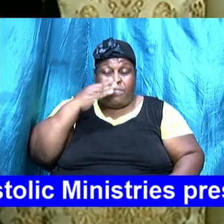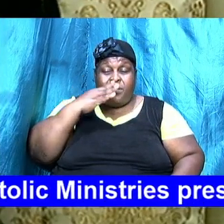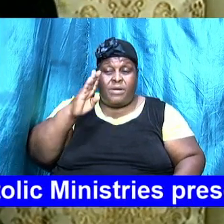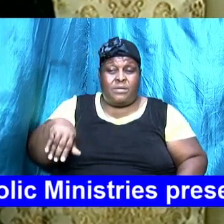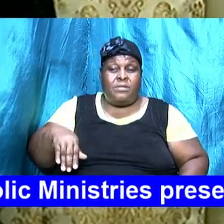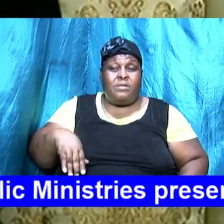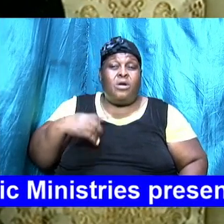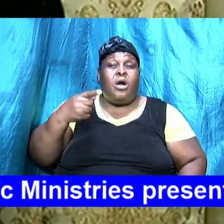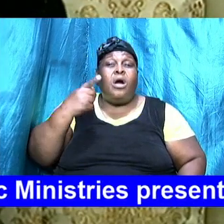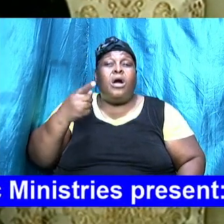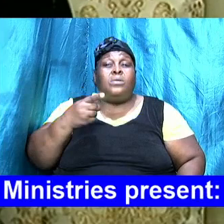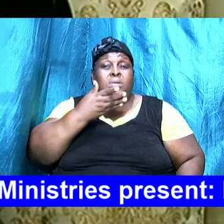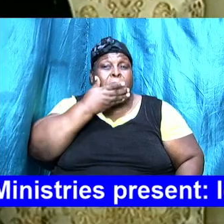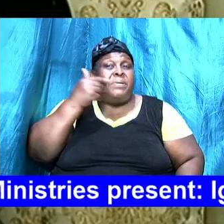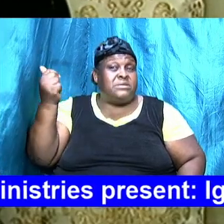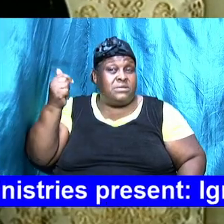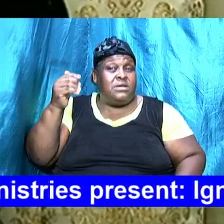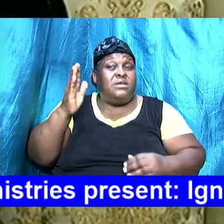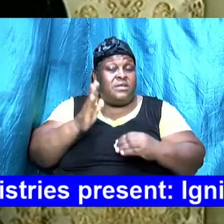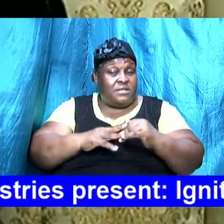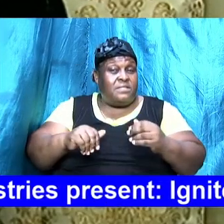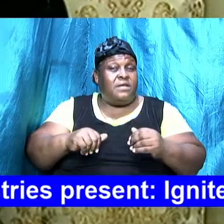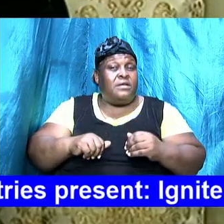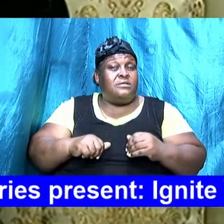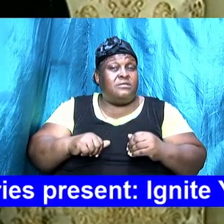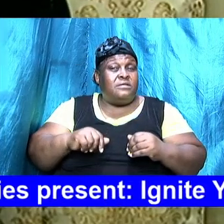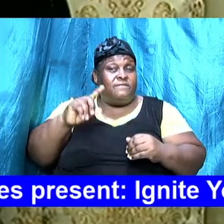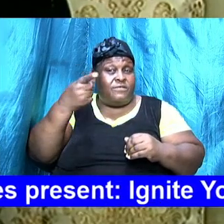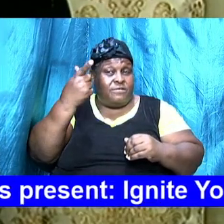always proves to be better than the next one that you thought would have been better.